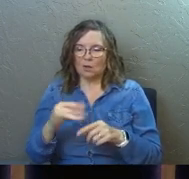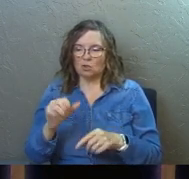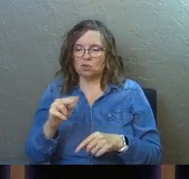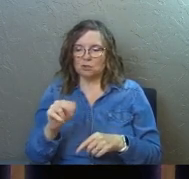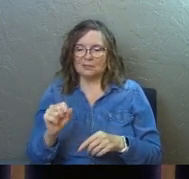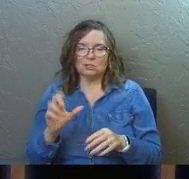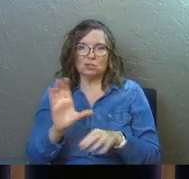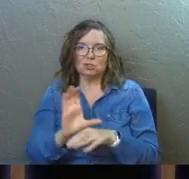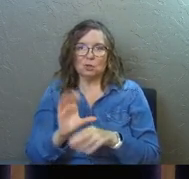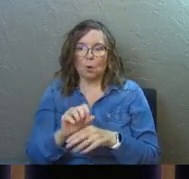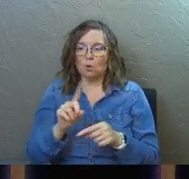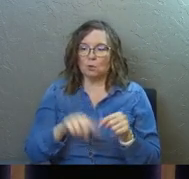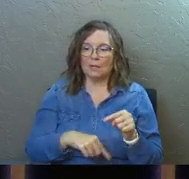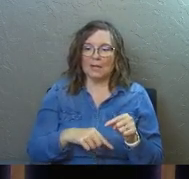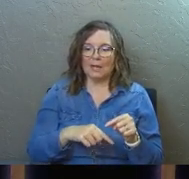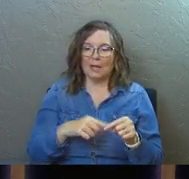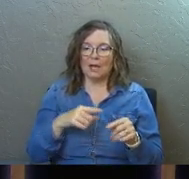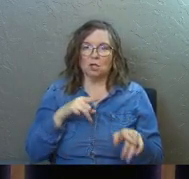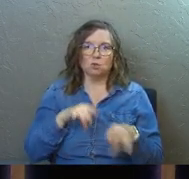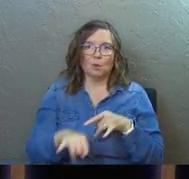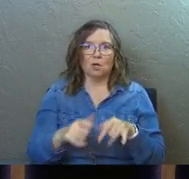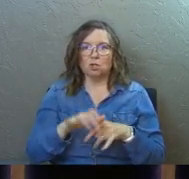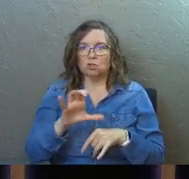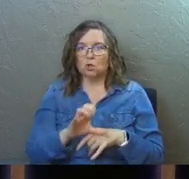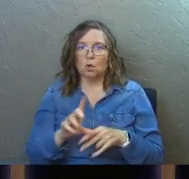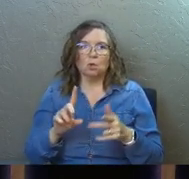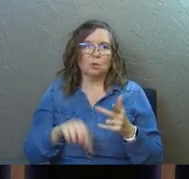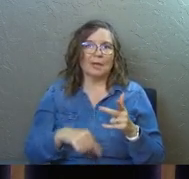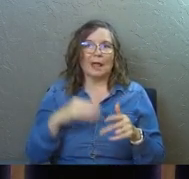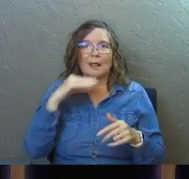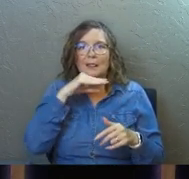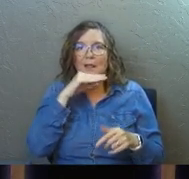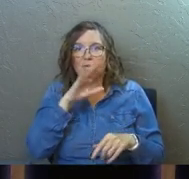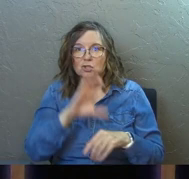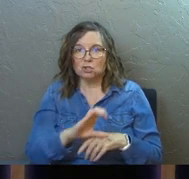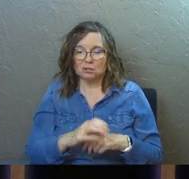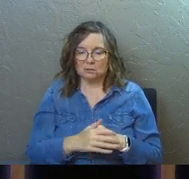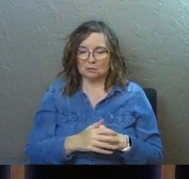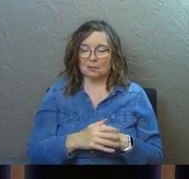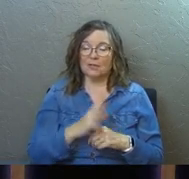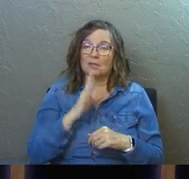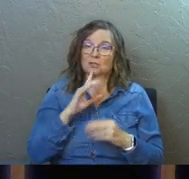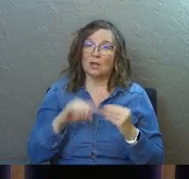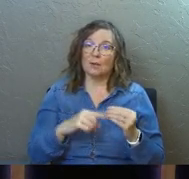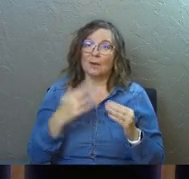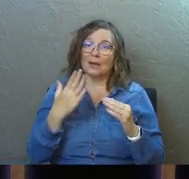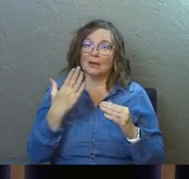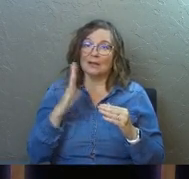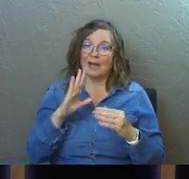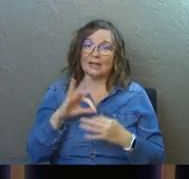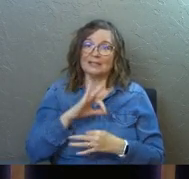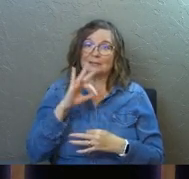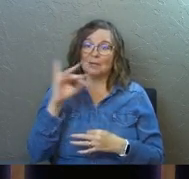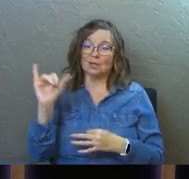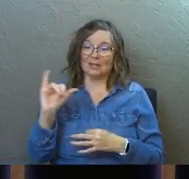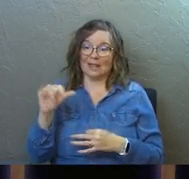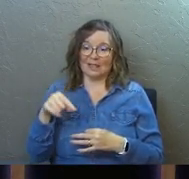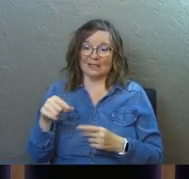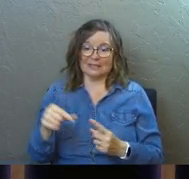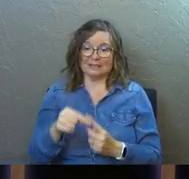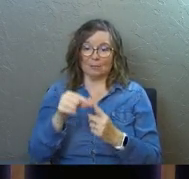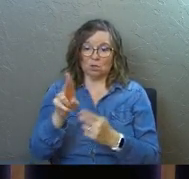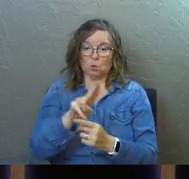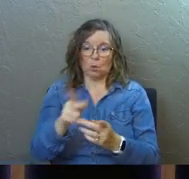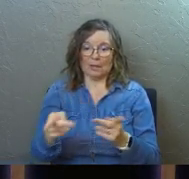those jeans in church, or you can't swear in church, or you can't lie in church. They're talking about God's Spirit as like this